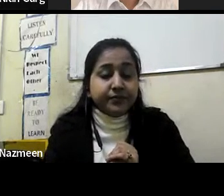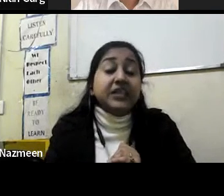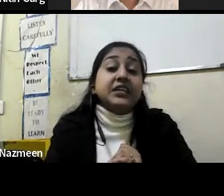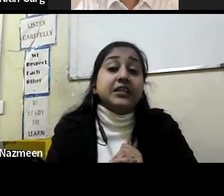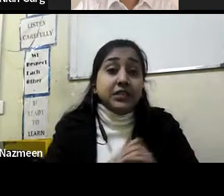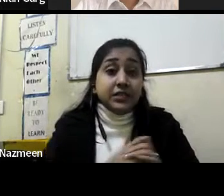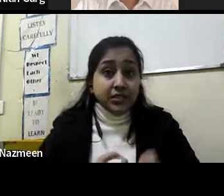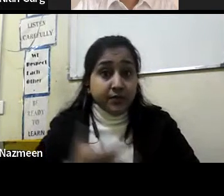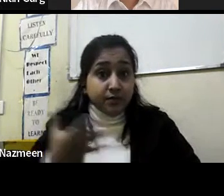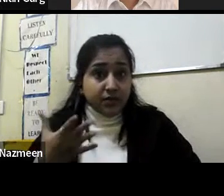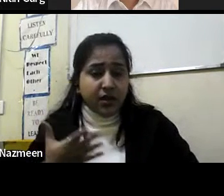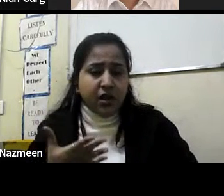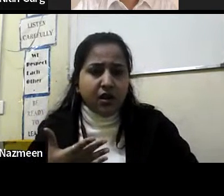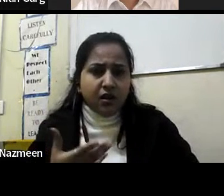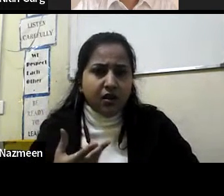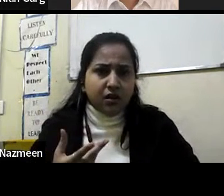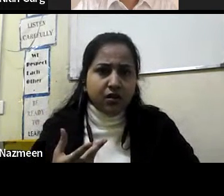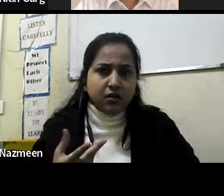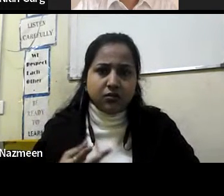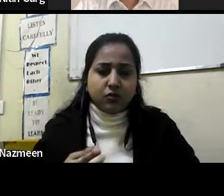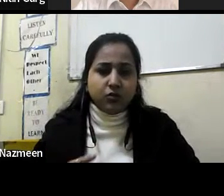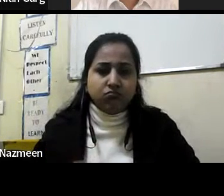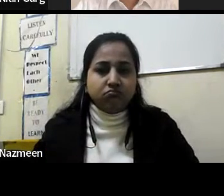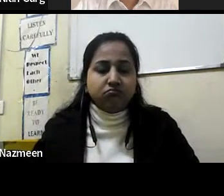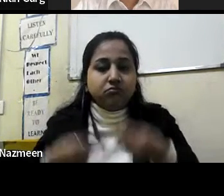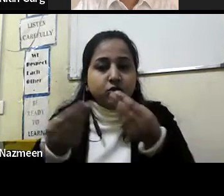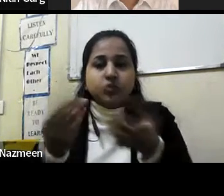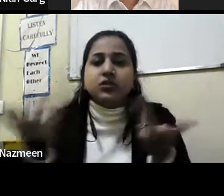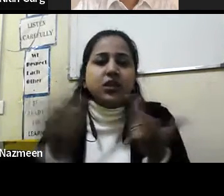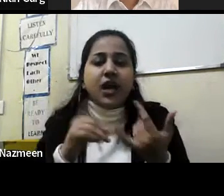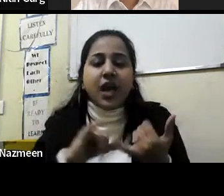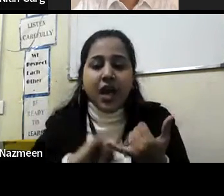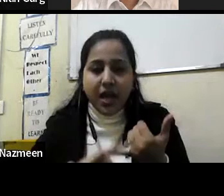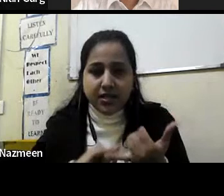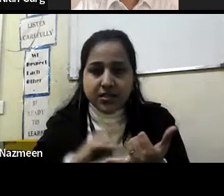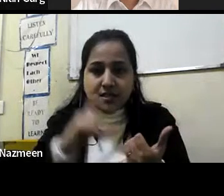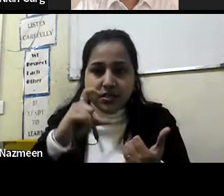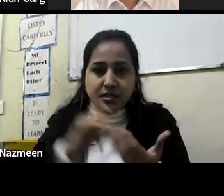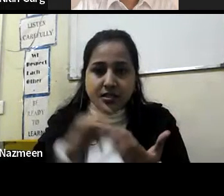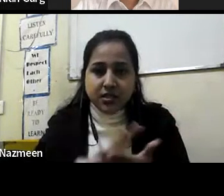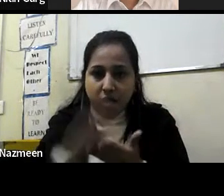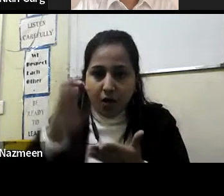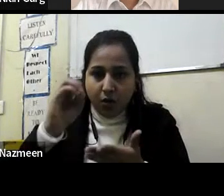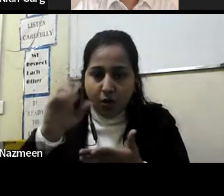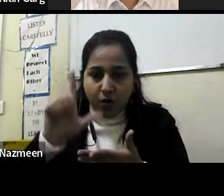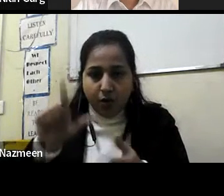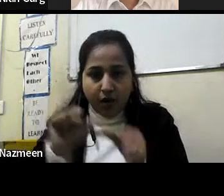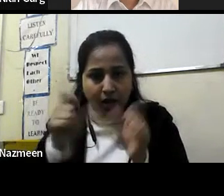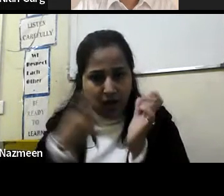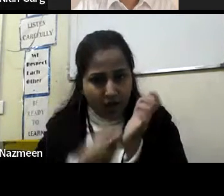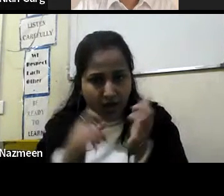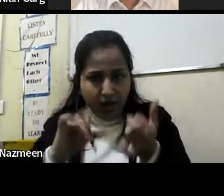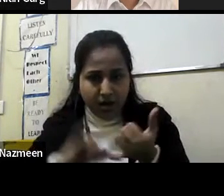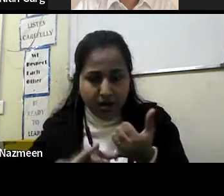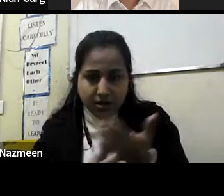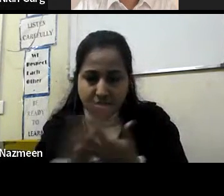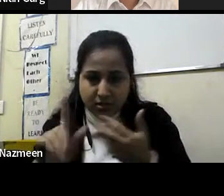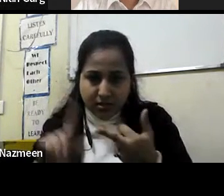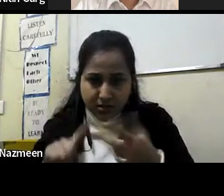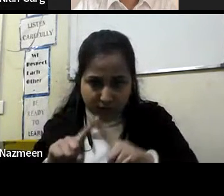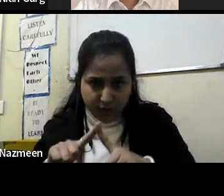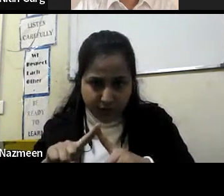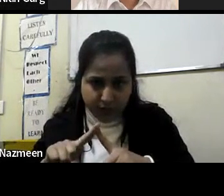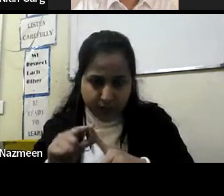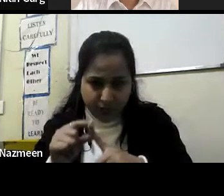promoting scholarship for visual impact. One thing that we find was that it's not just about finishing the degree, but the